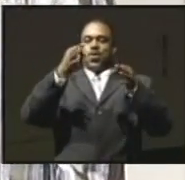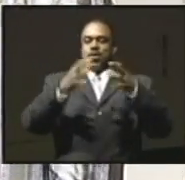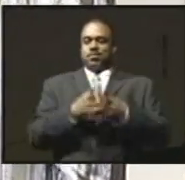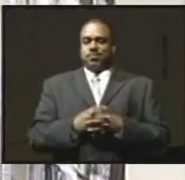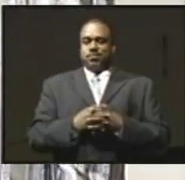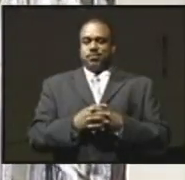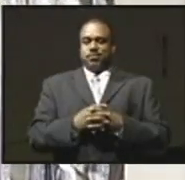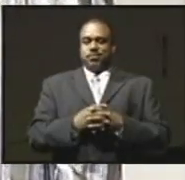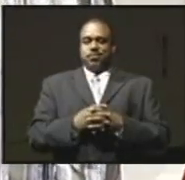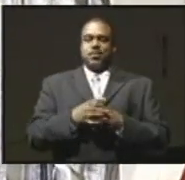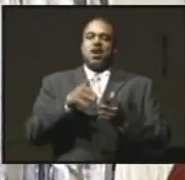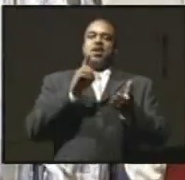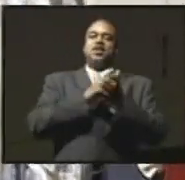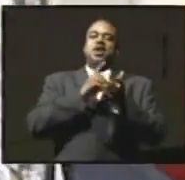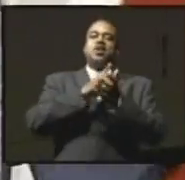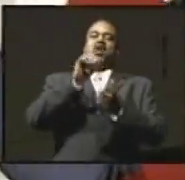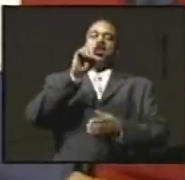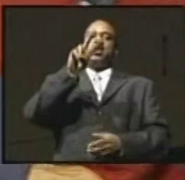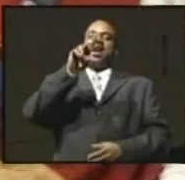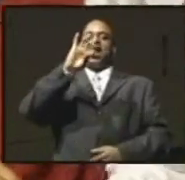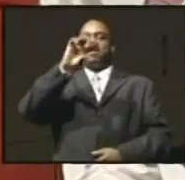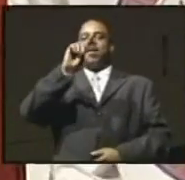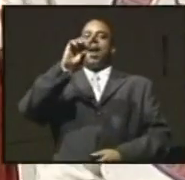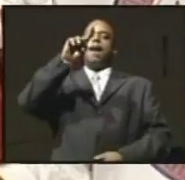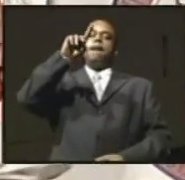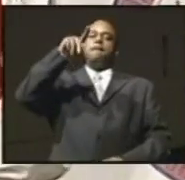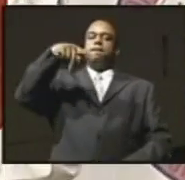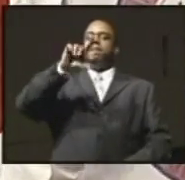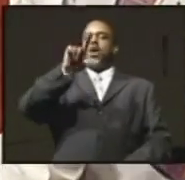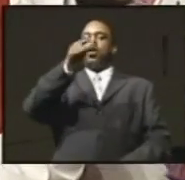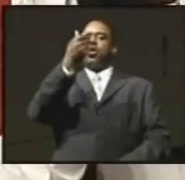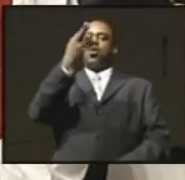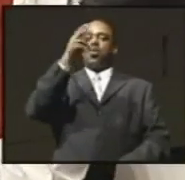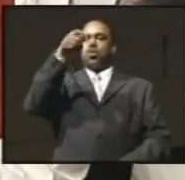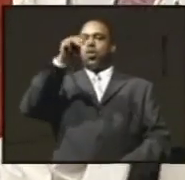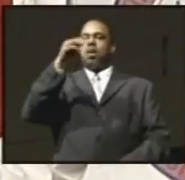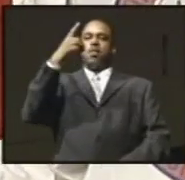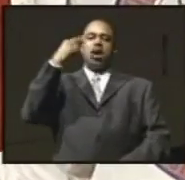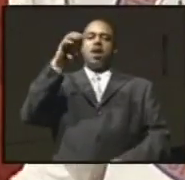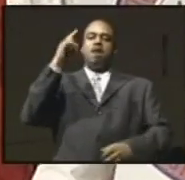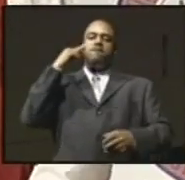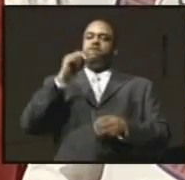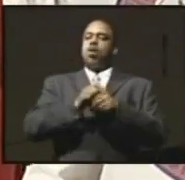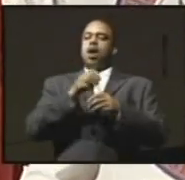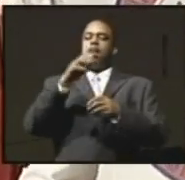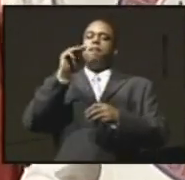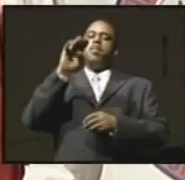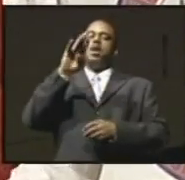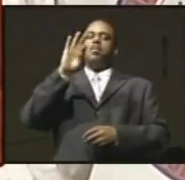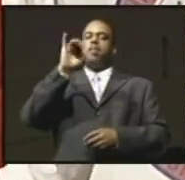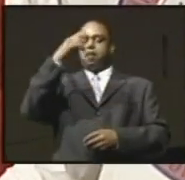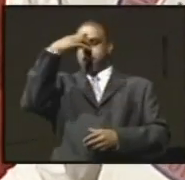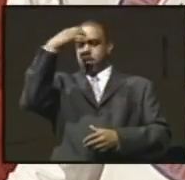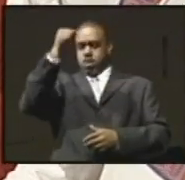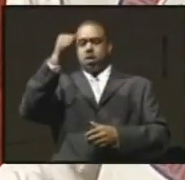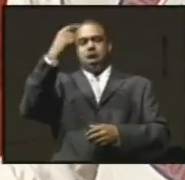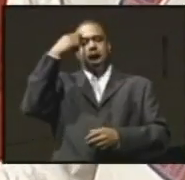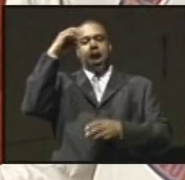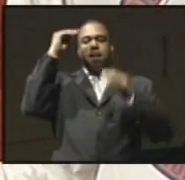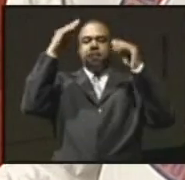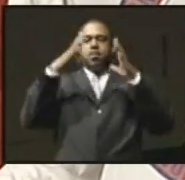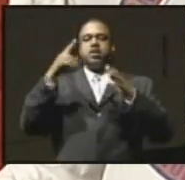Dr. David Pilgrim, founder of the Jim Crow Museum of Racist Memorabilia and professor at Ferris